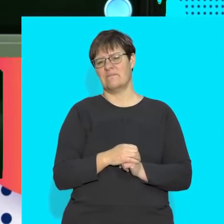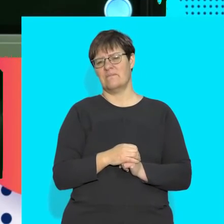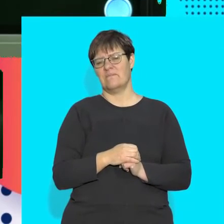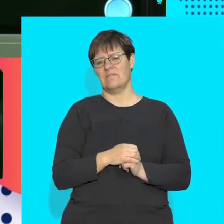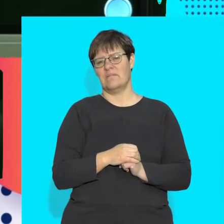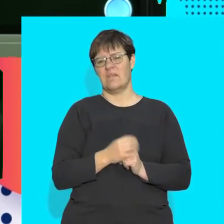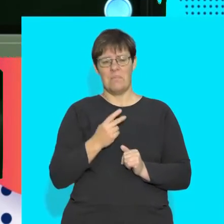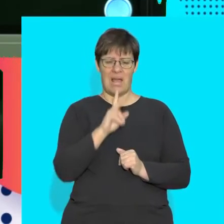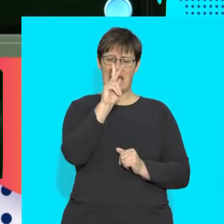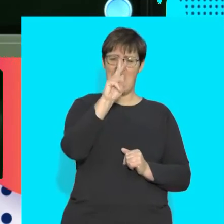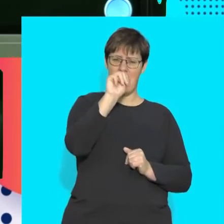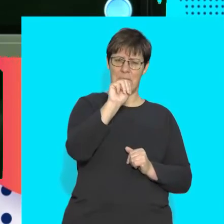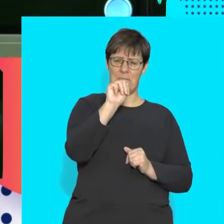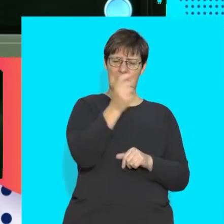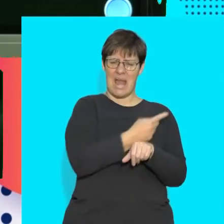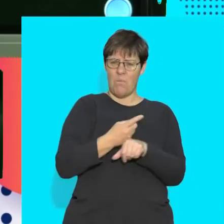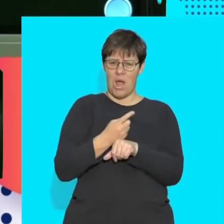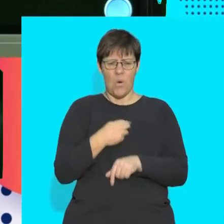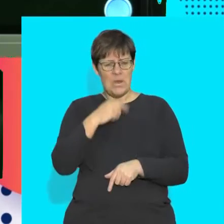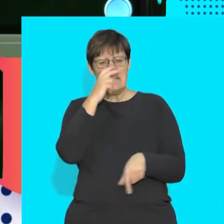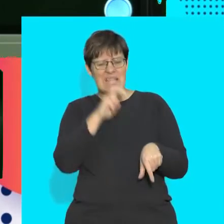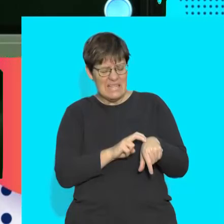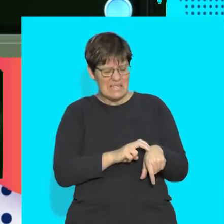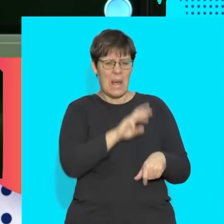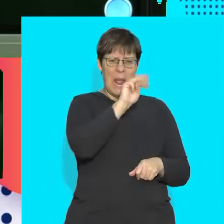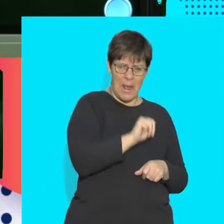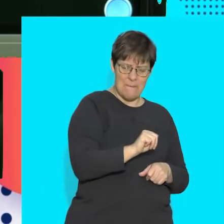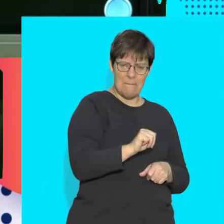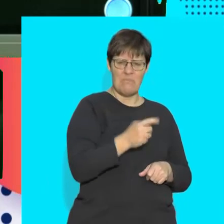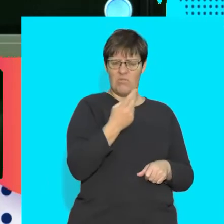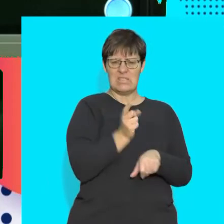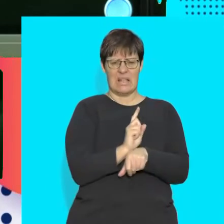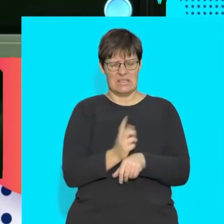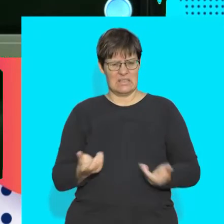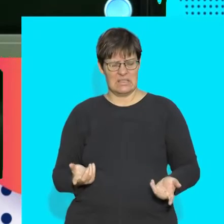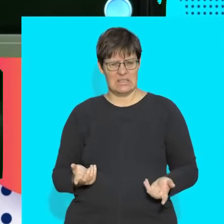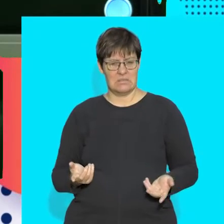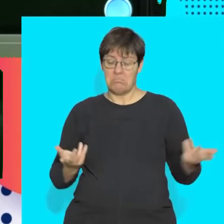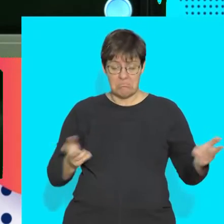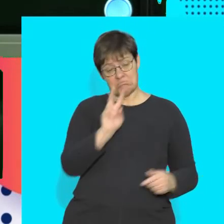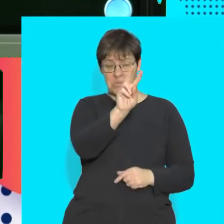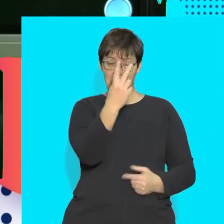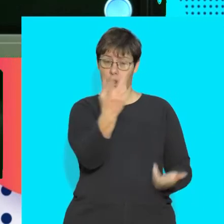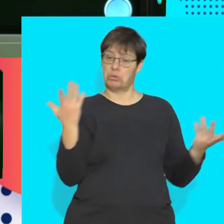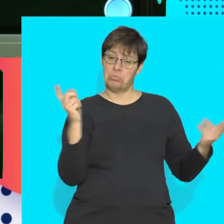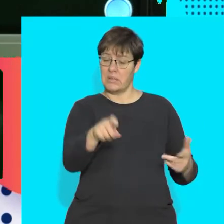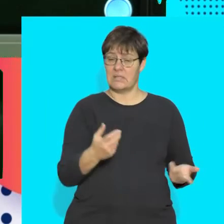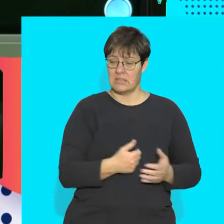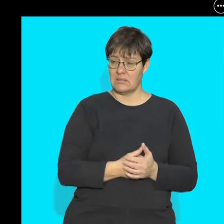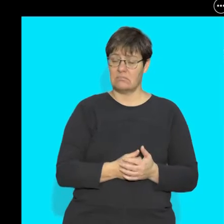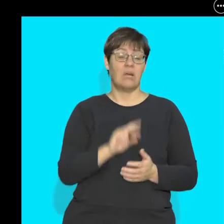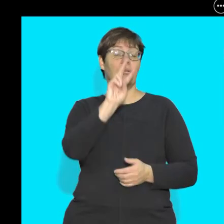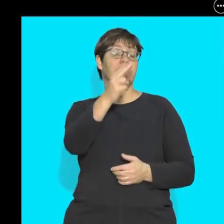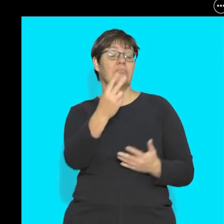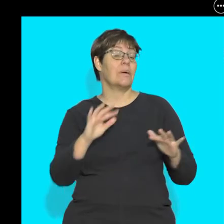I've got kilometers per hour, and we need meters per second. Well, we just need to convert it. So the way